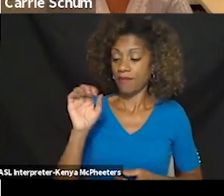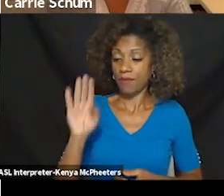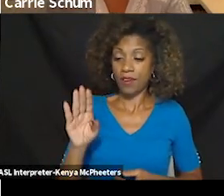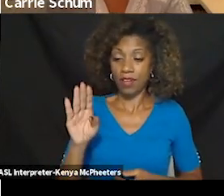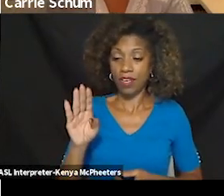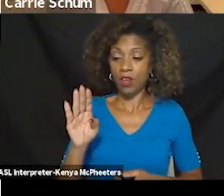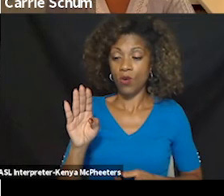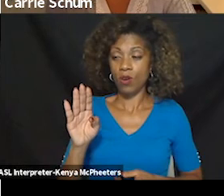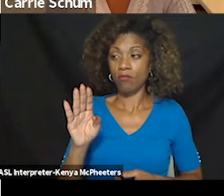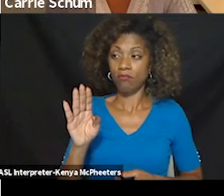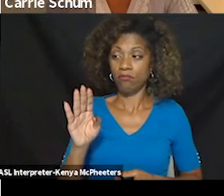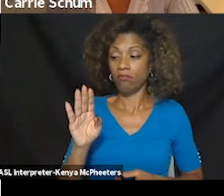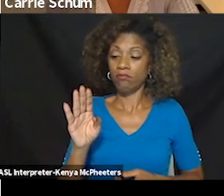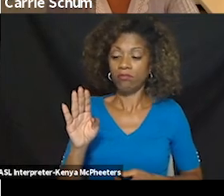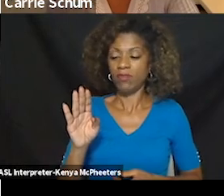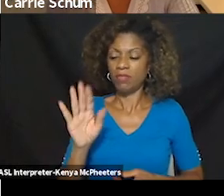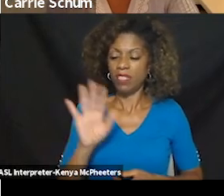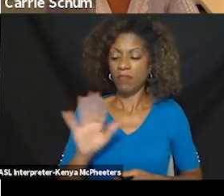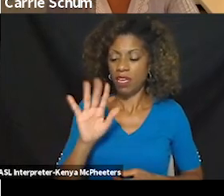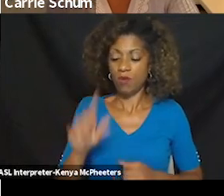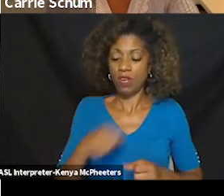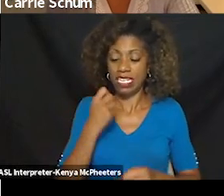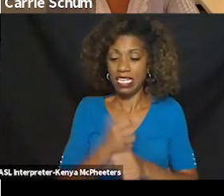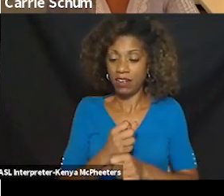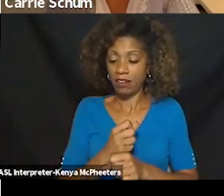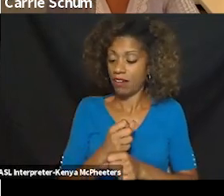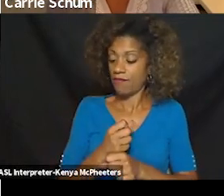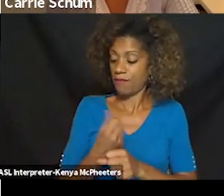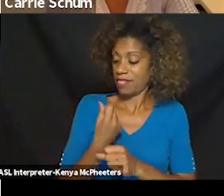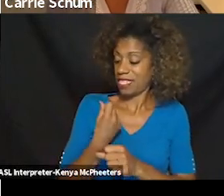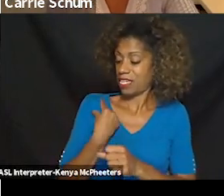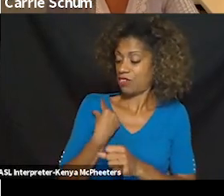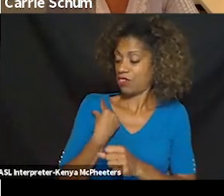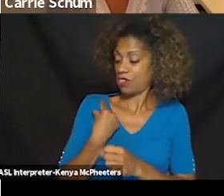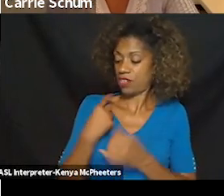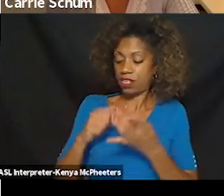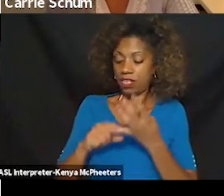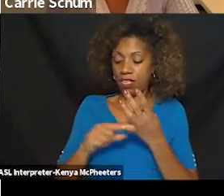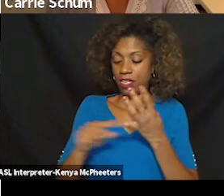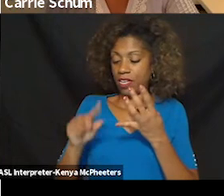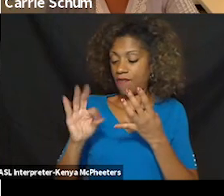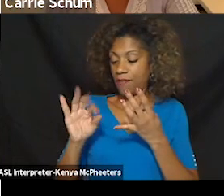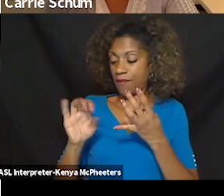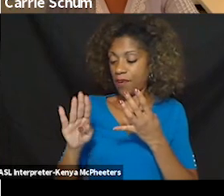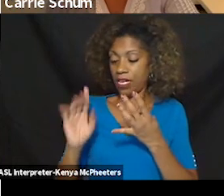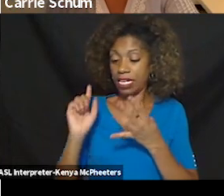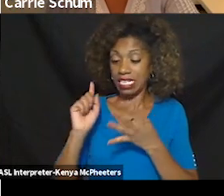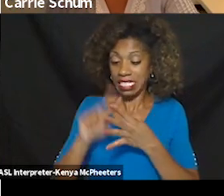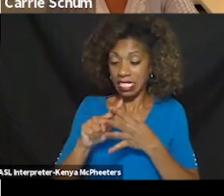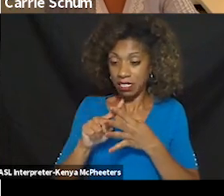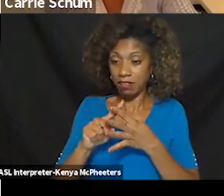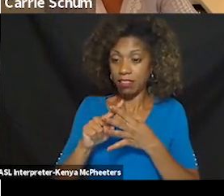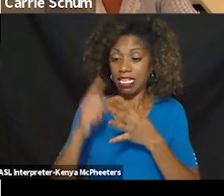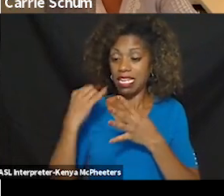a year of kind of being on their own. You know, they were bootstrapping protective strategies together for themselves,